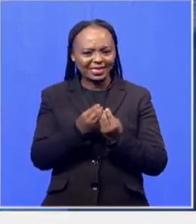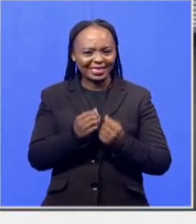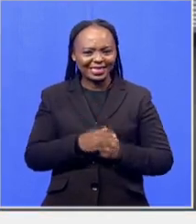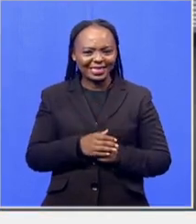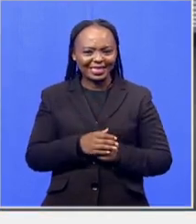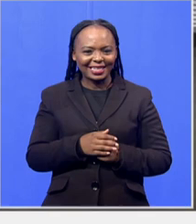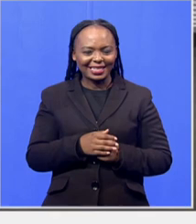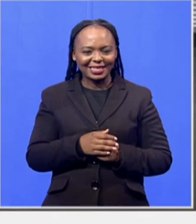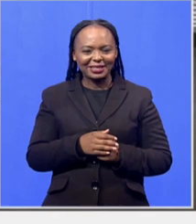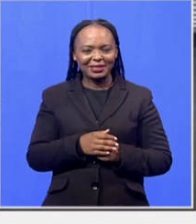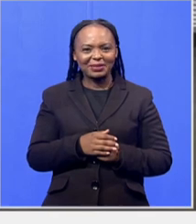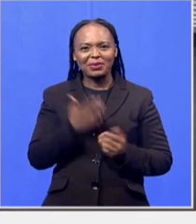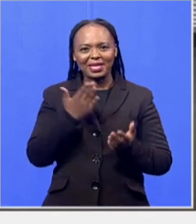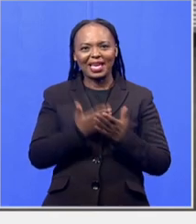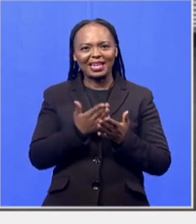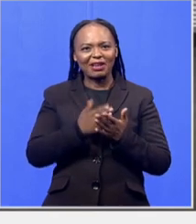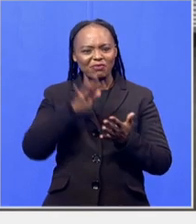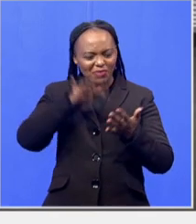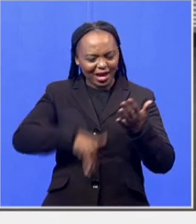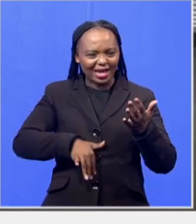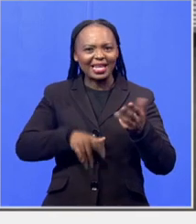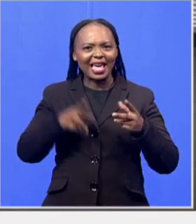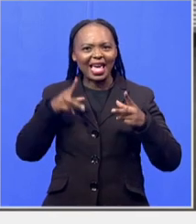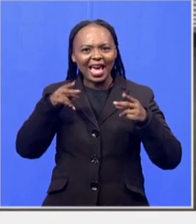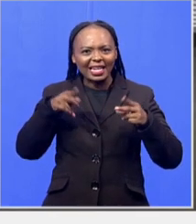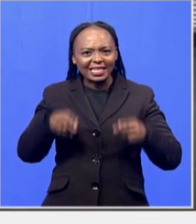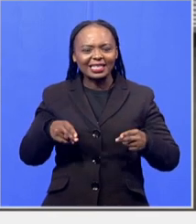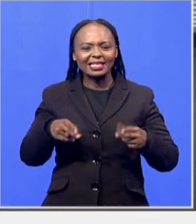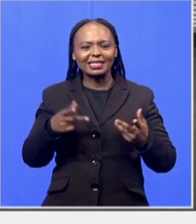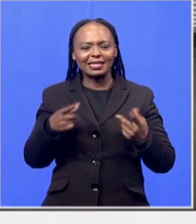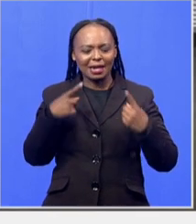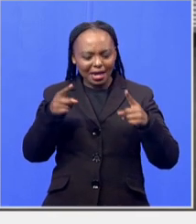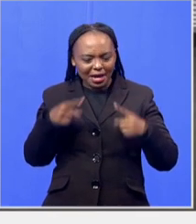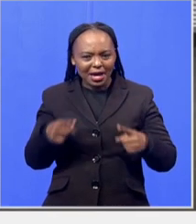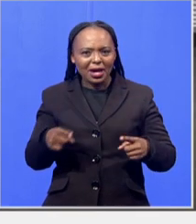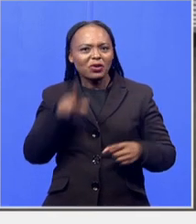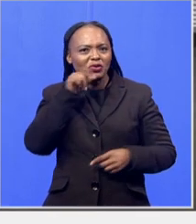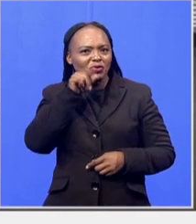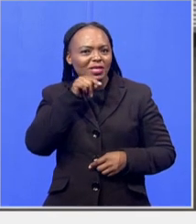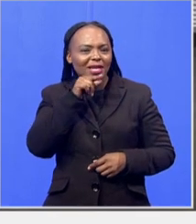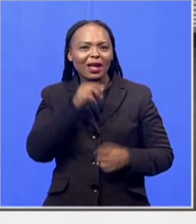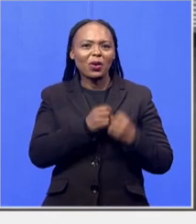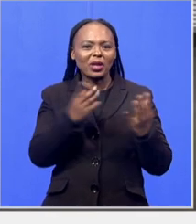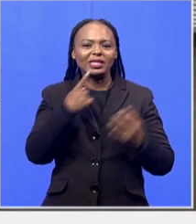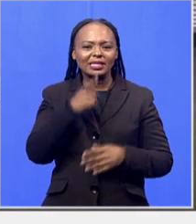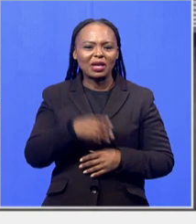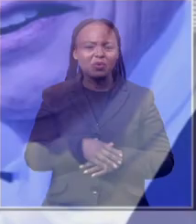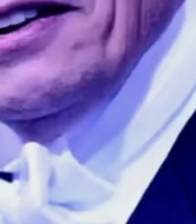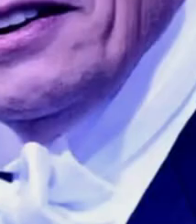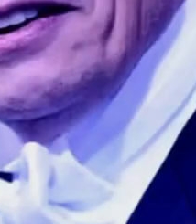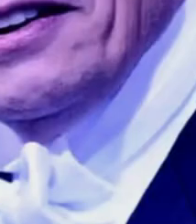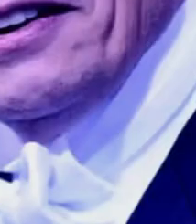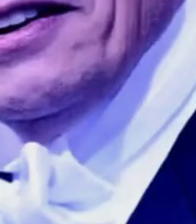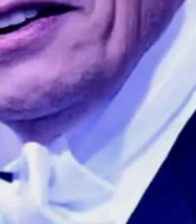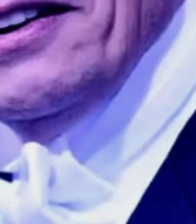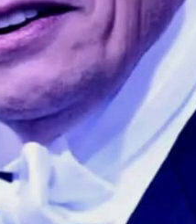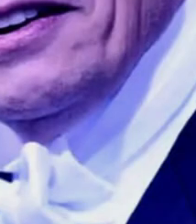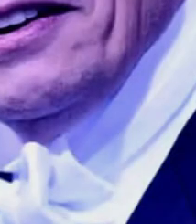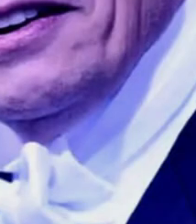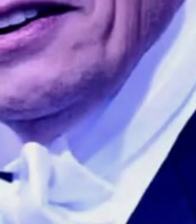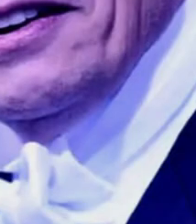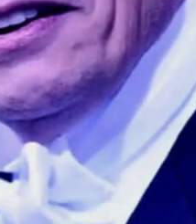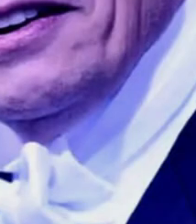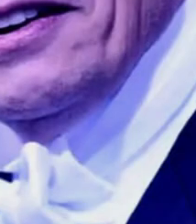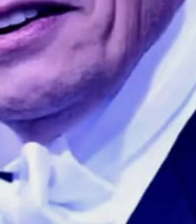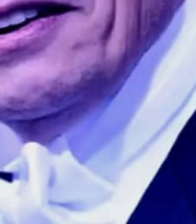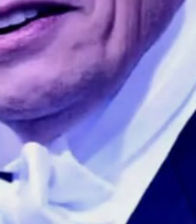write an entire article. Yeah. You can edit your tweets, and a lot of people have been calling for tweets to be edited. So the capability to edit. Here's what